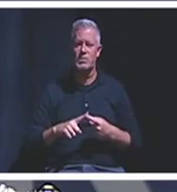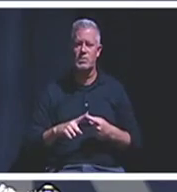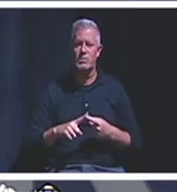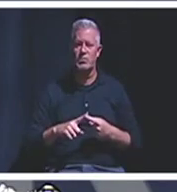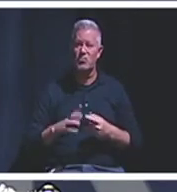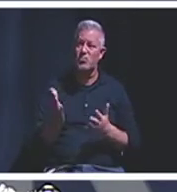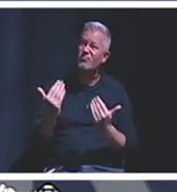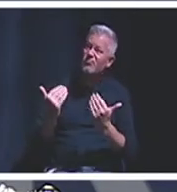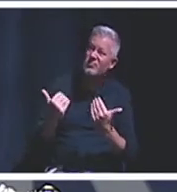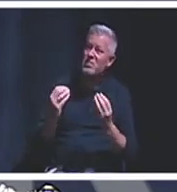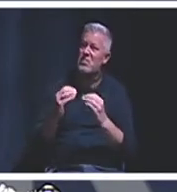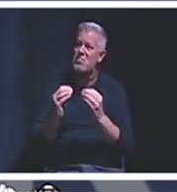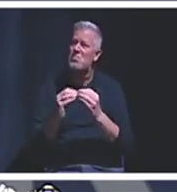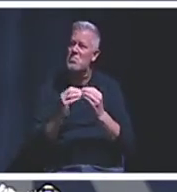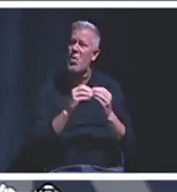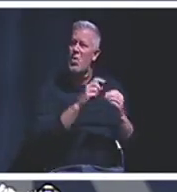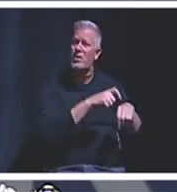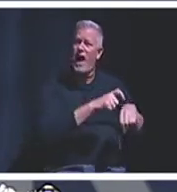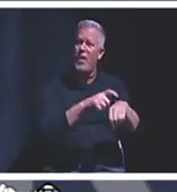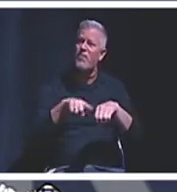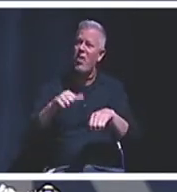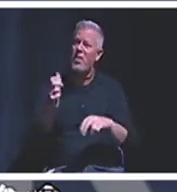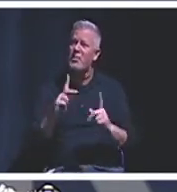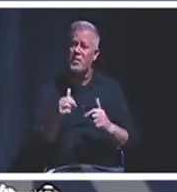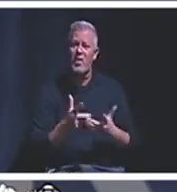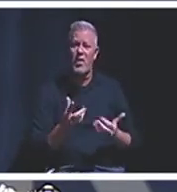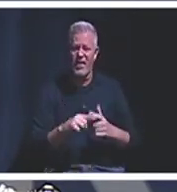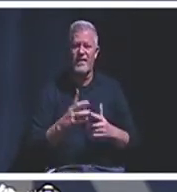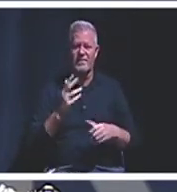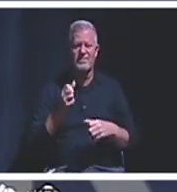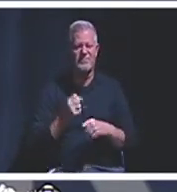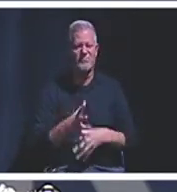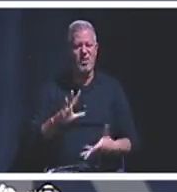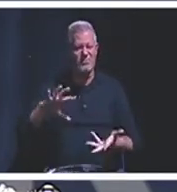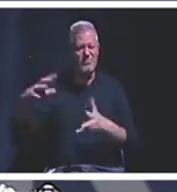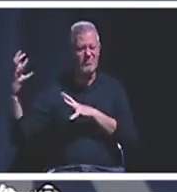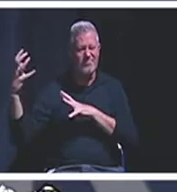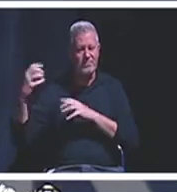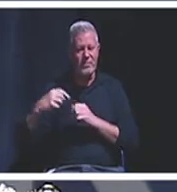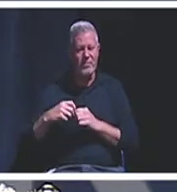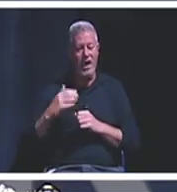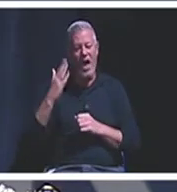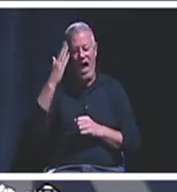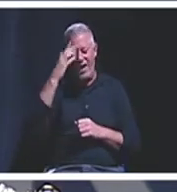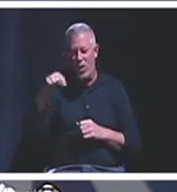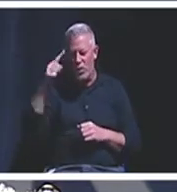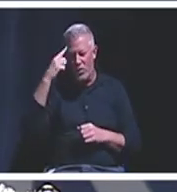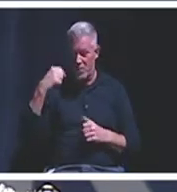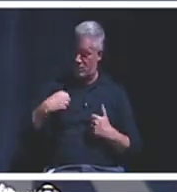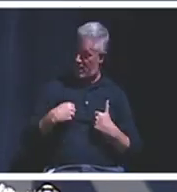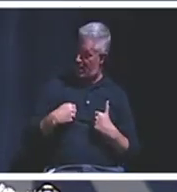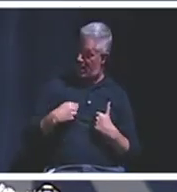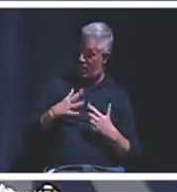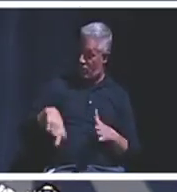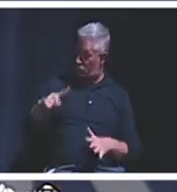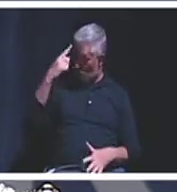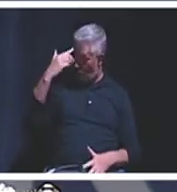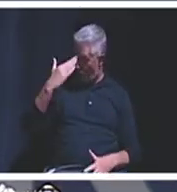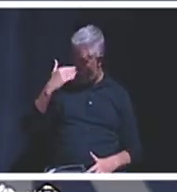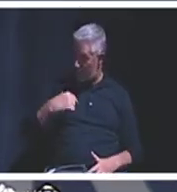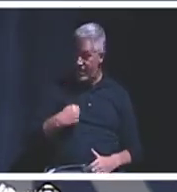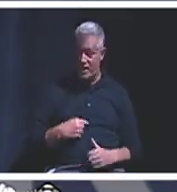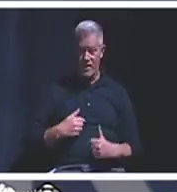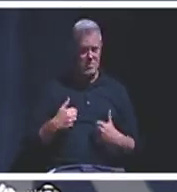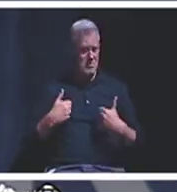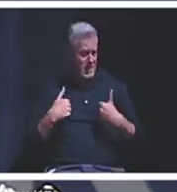more time on behalf of everyone else, and this causes disruption." I know what you're all thinking. Me, those of you that know me, Ariel